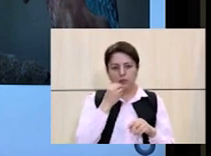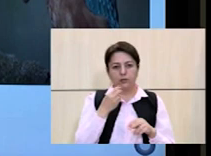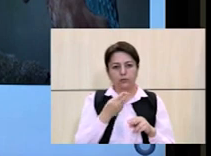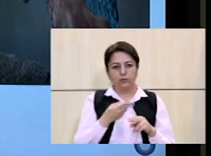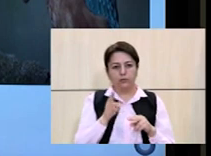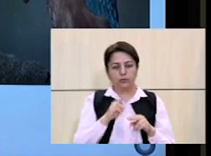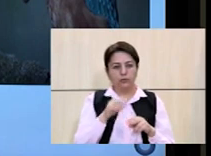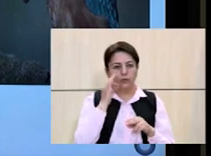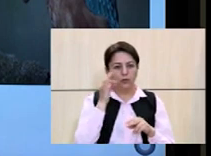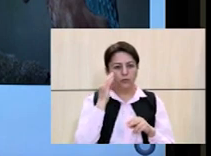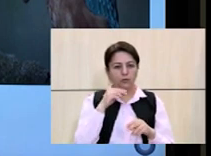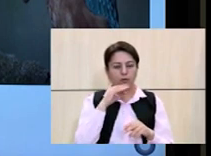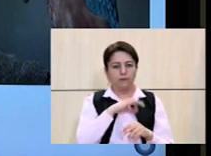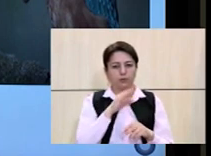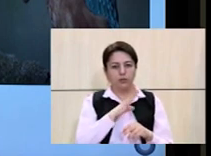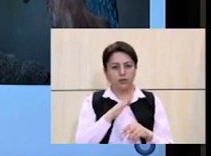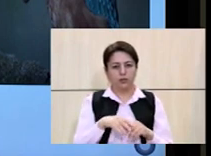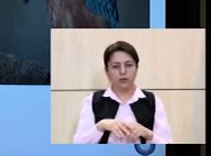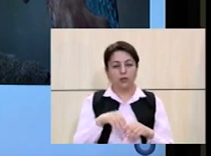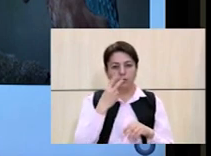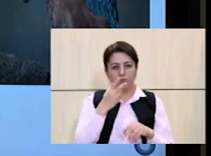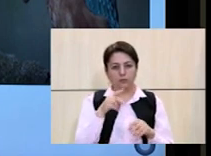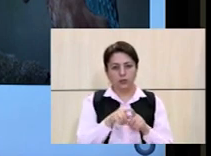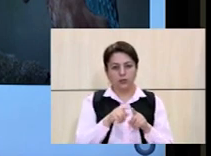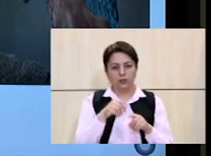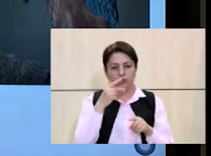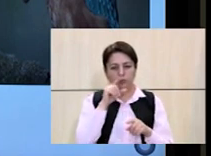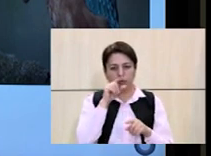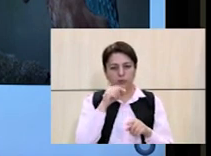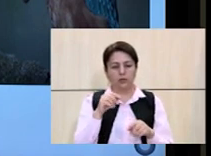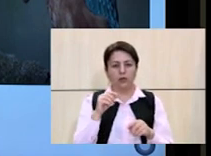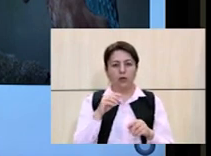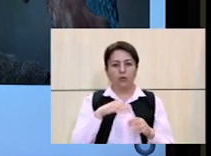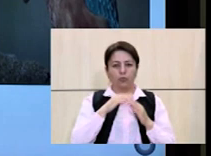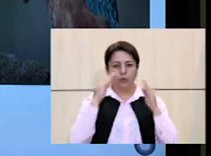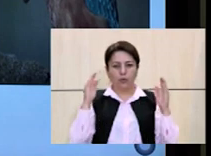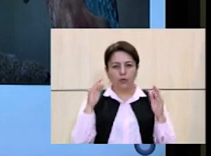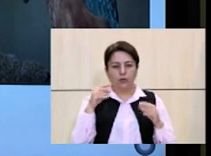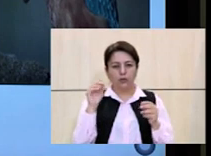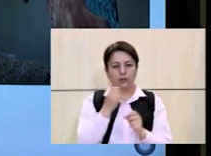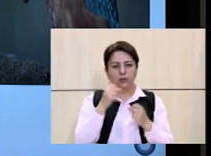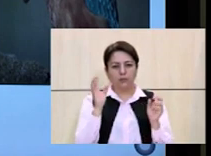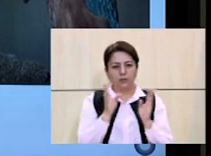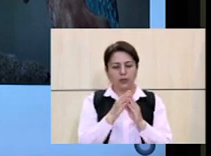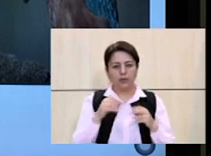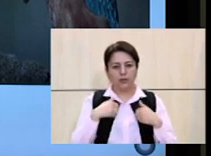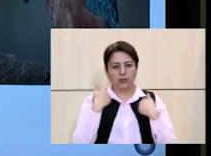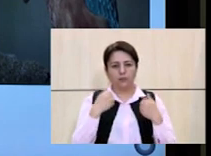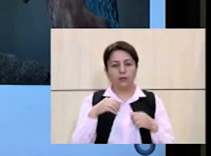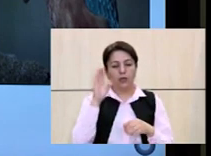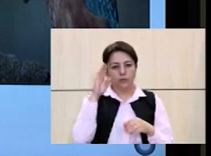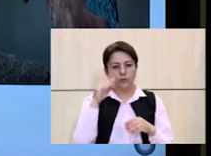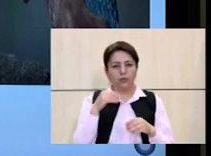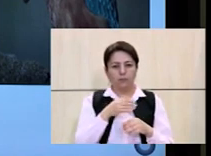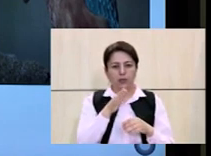bilan foydalanishadi. Ko'rib turganingizdek, qushlar yuqoridan katta tezlik bilan harakatlanib, suvdan baliqlar yoki boshqa